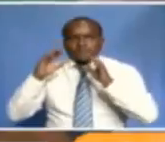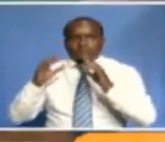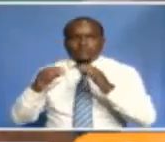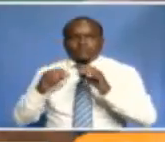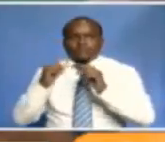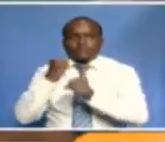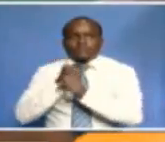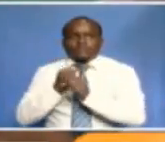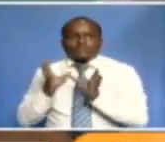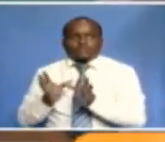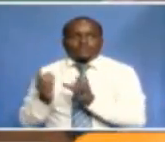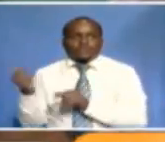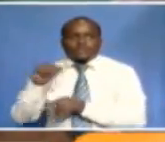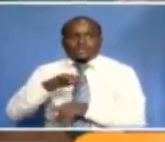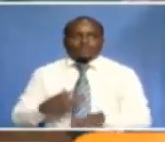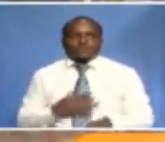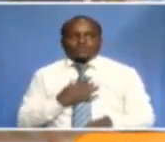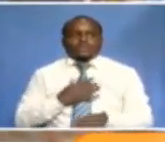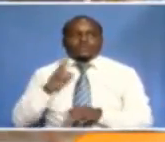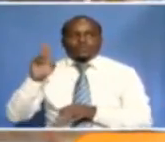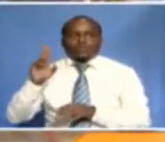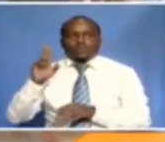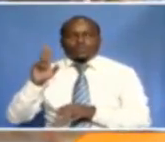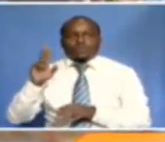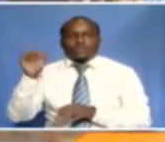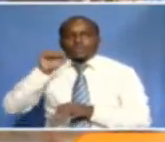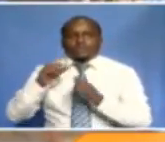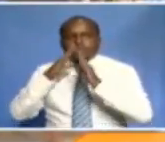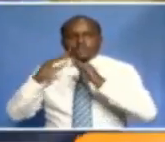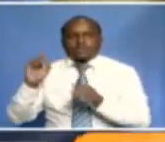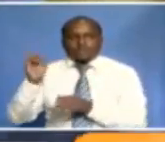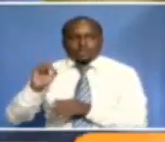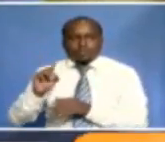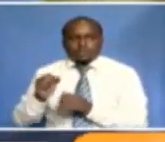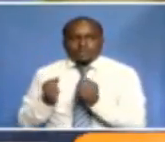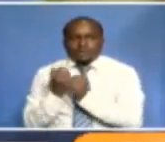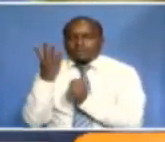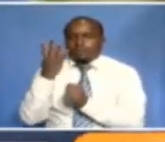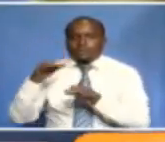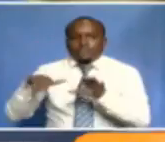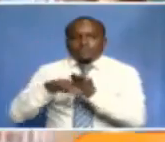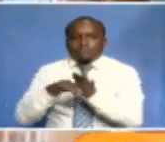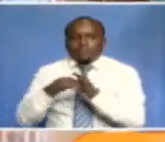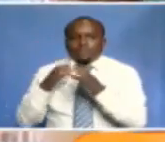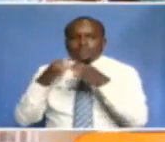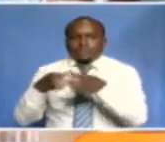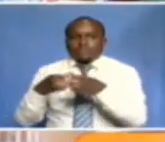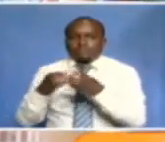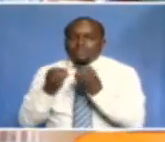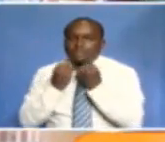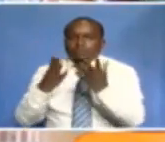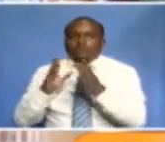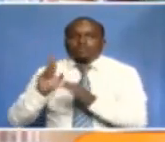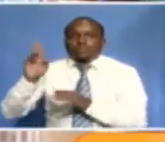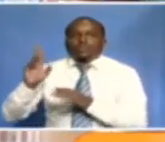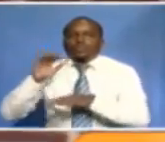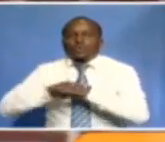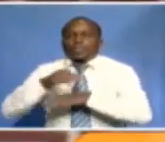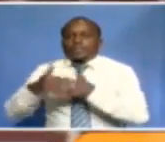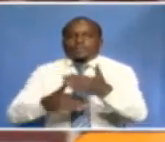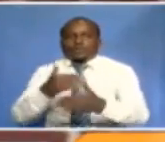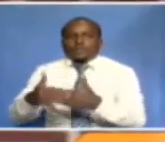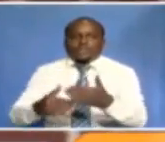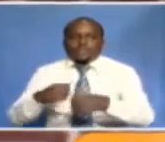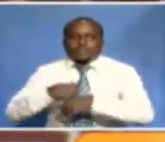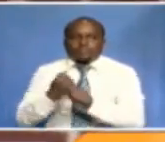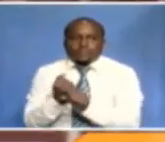call on President Uhuru Kenyatta at State House, Nairobi. The 14-member team updated President Uhuru Kenyatta on the progress it has made